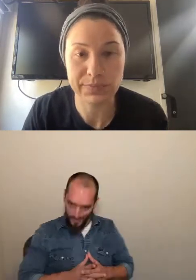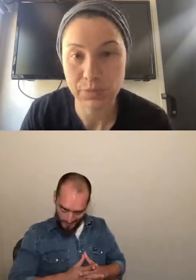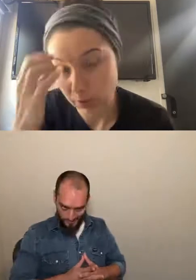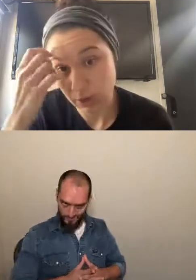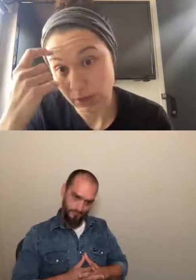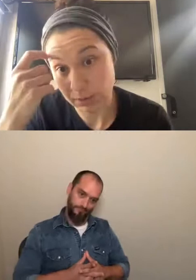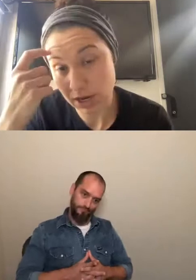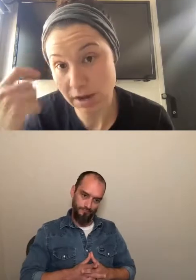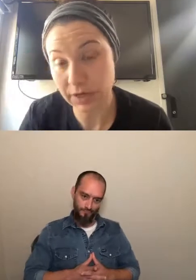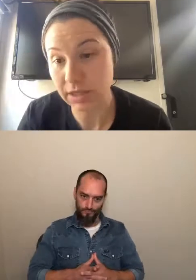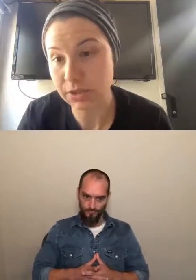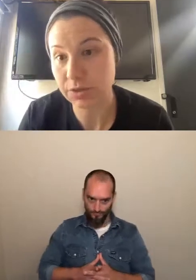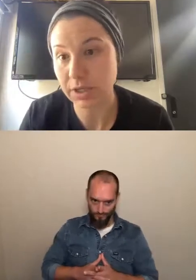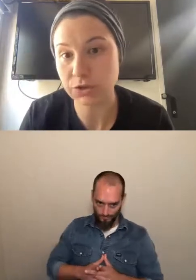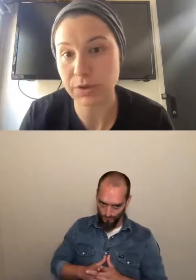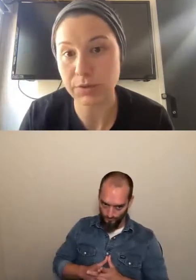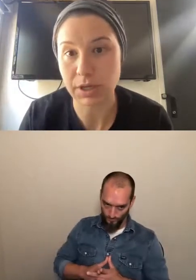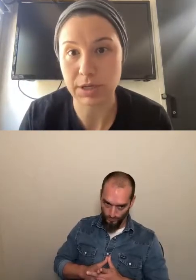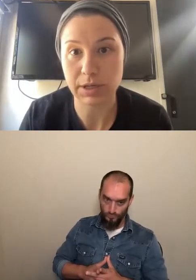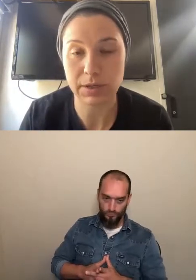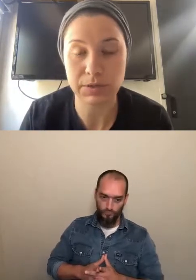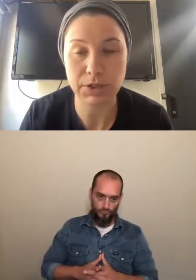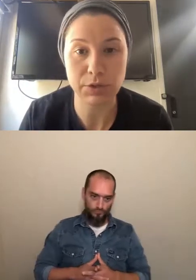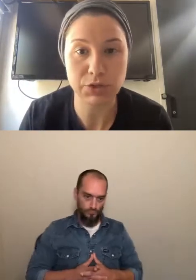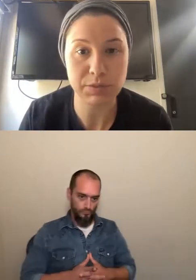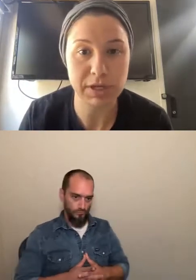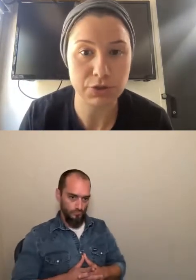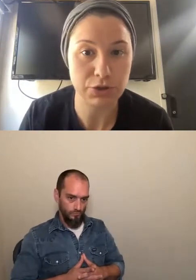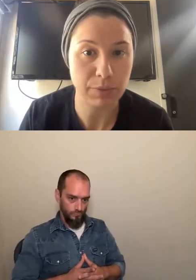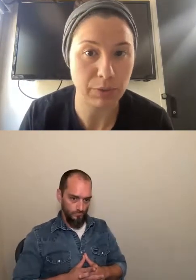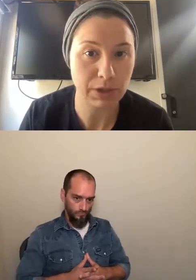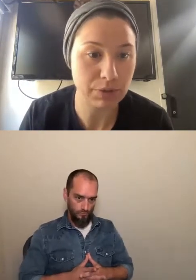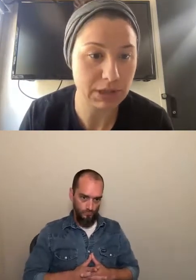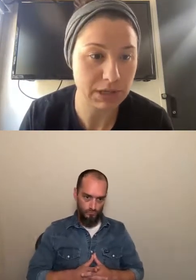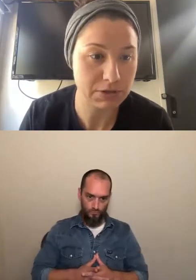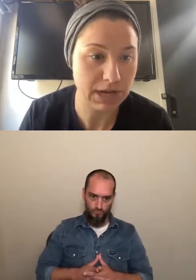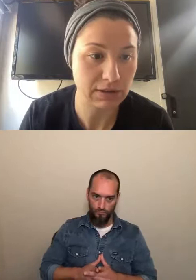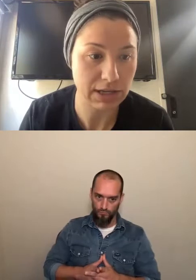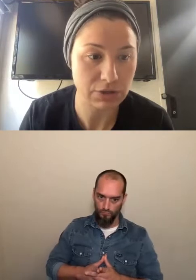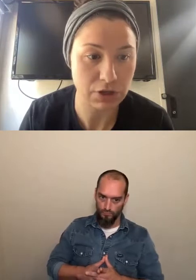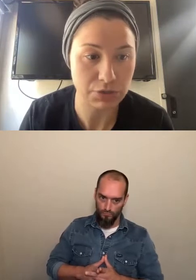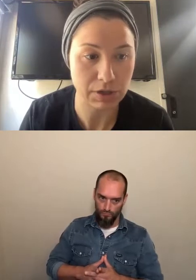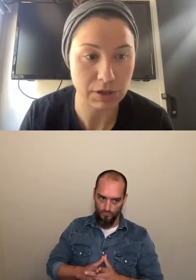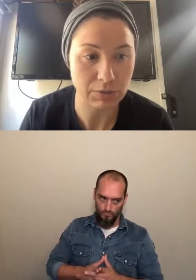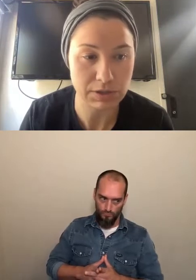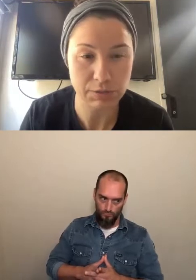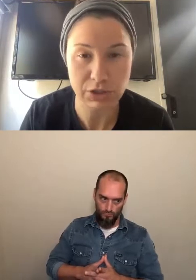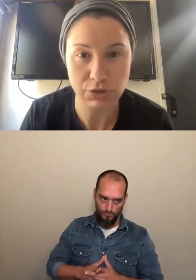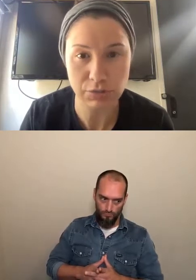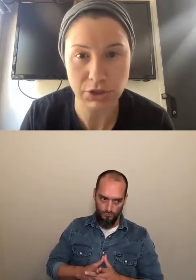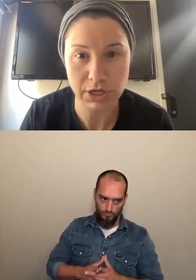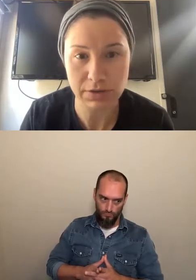All right, away. Yeah, I'm gonna have Keely do the intro, and do you want to just be introed by what you put there in your tagline, Josh? Is